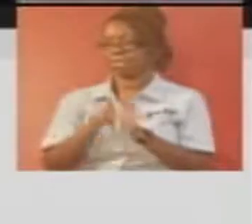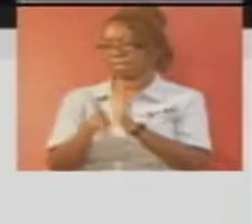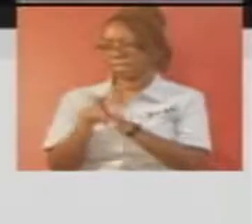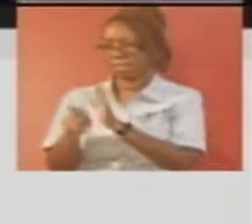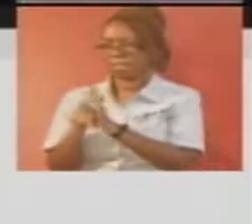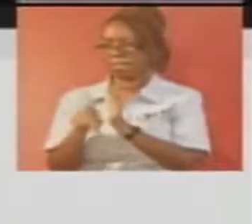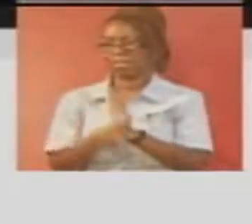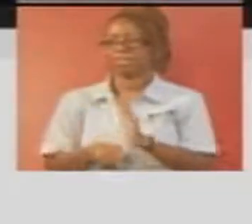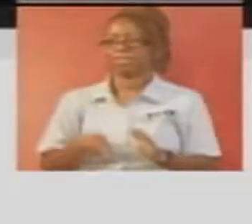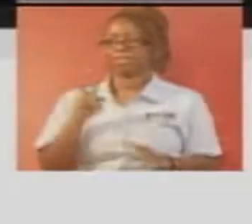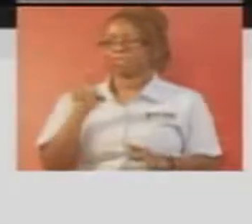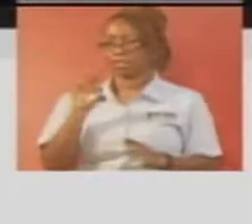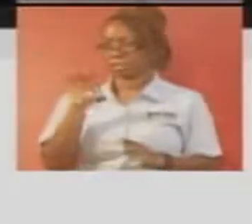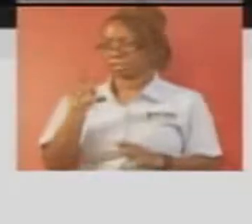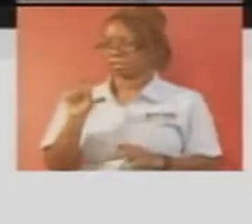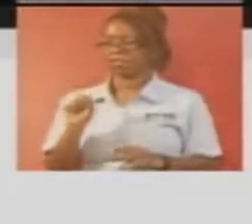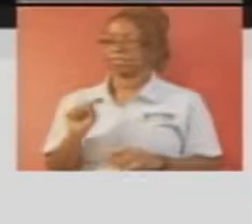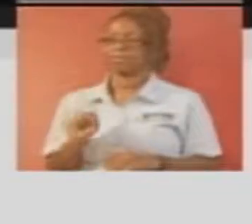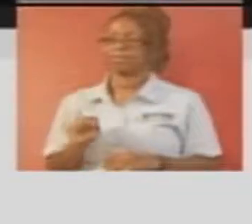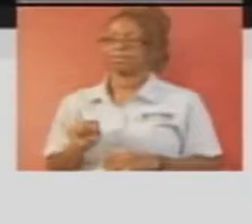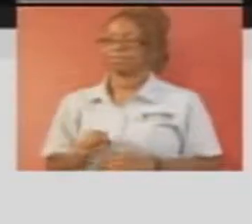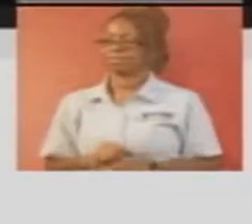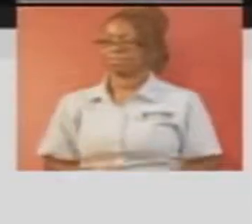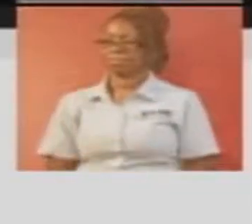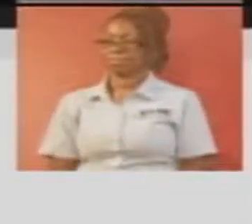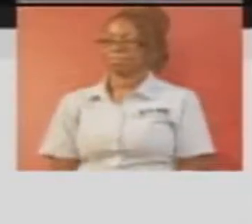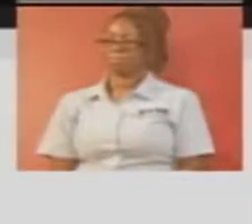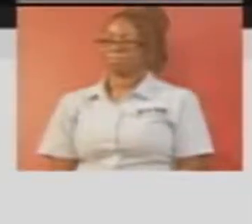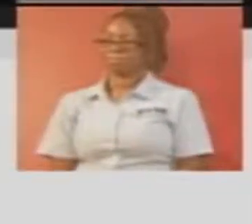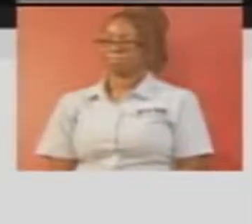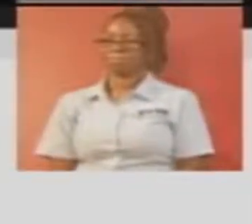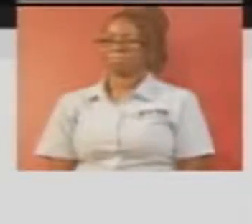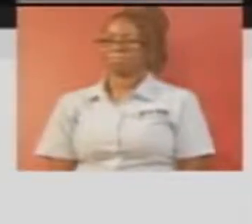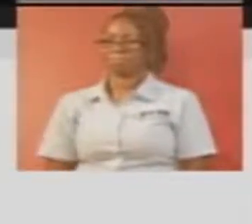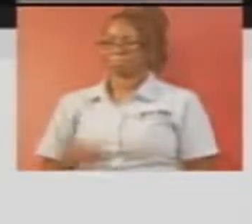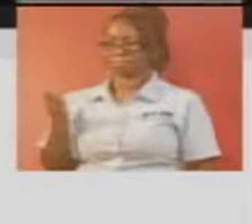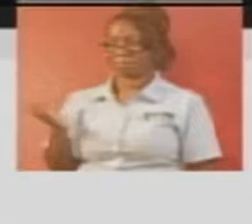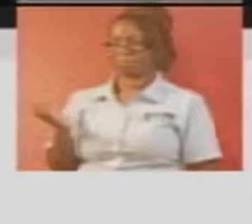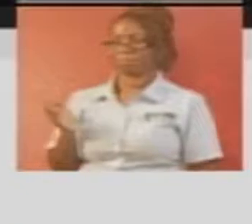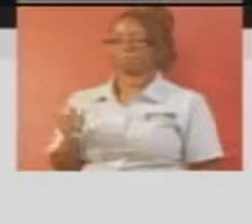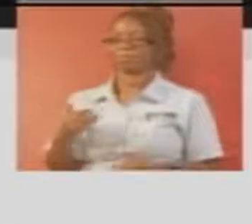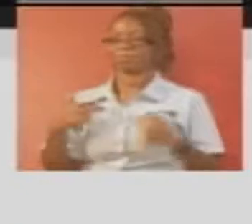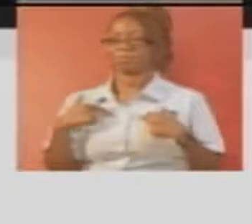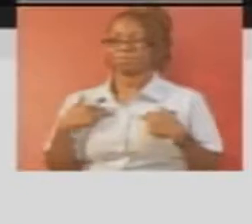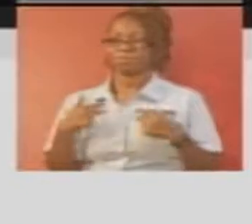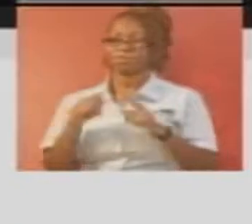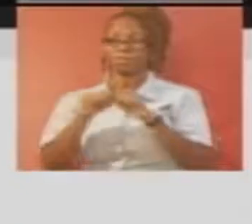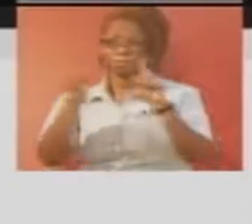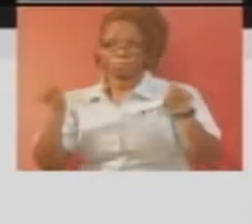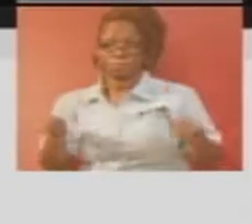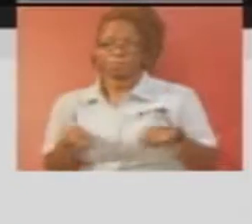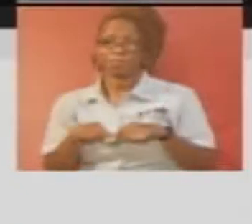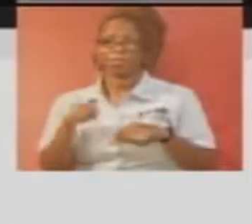of it, that's an infected cell producing virus and producing virus proteins. That would be targeted by T